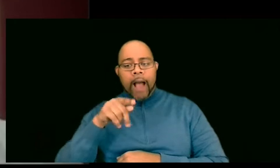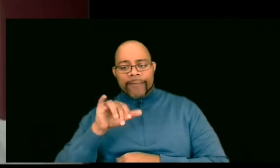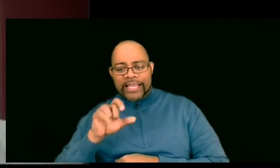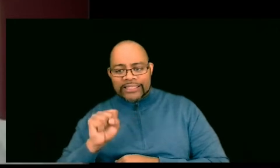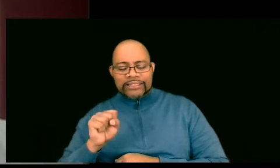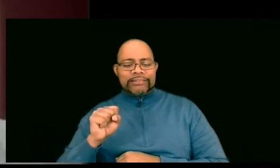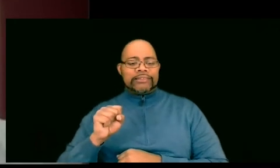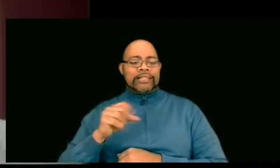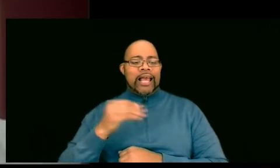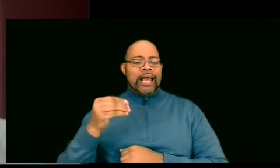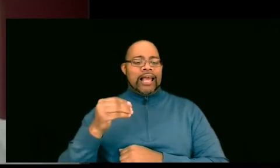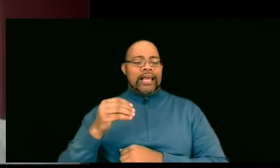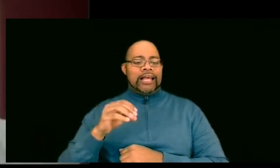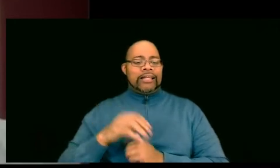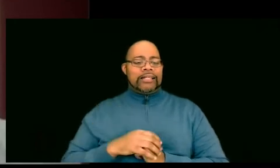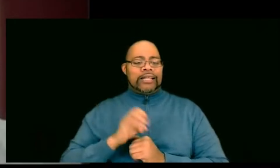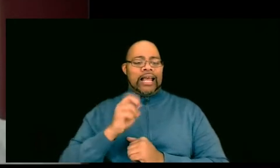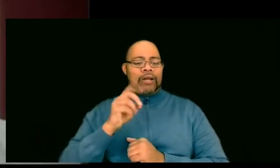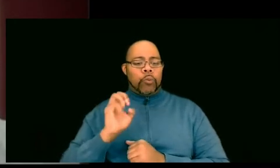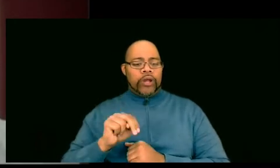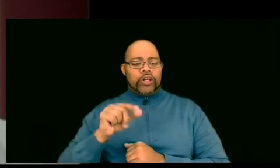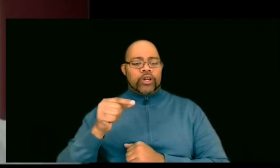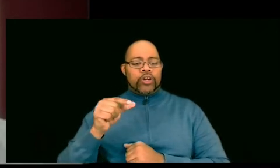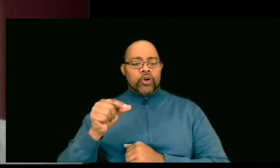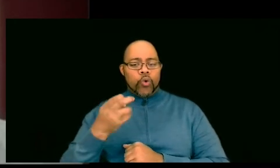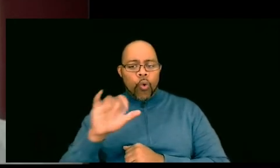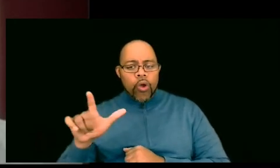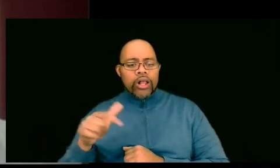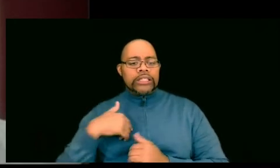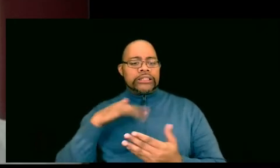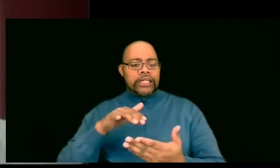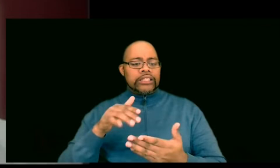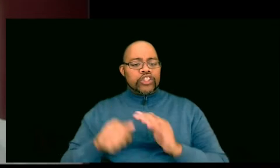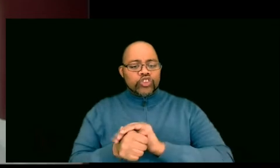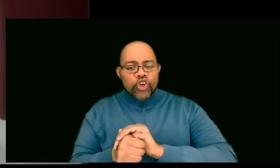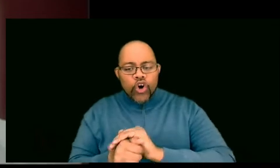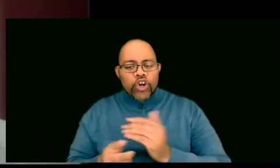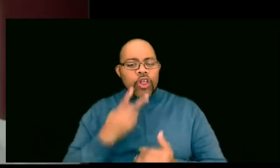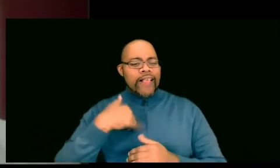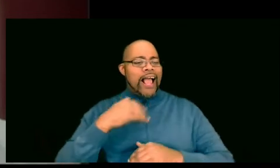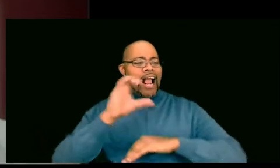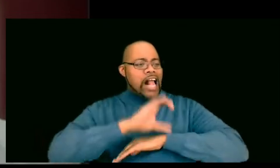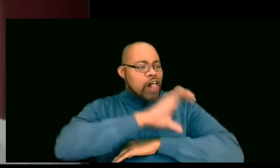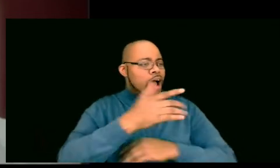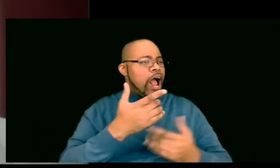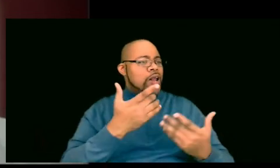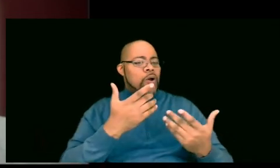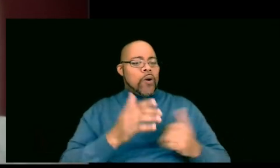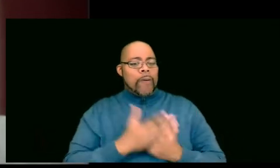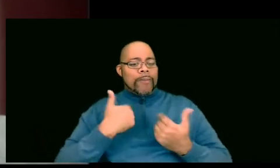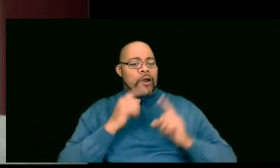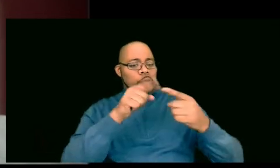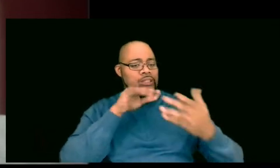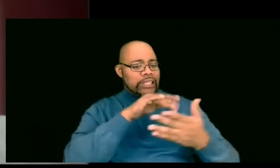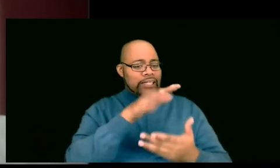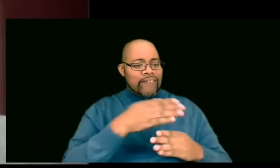Hopkins and Edwin Gould to study turtles. I was looking at Colorado with Binky